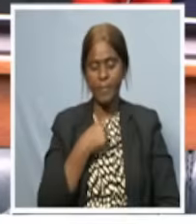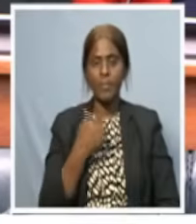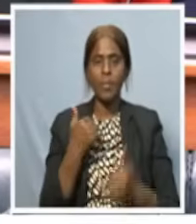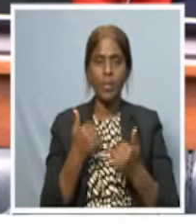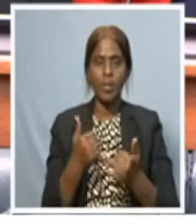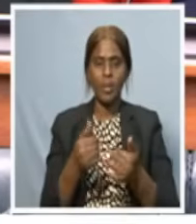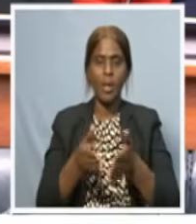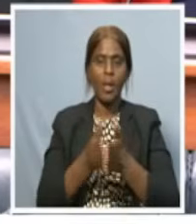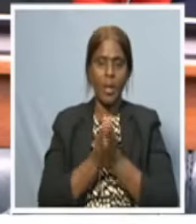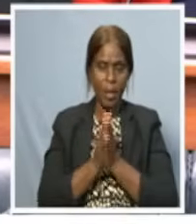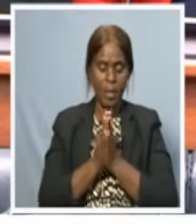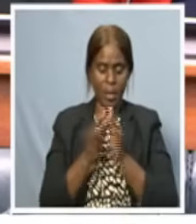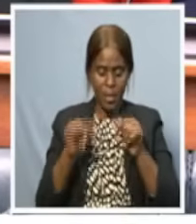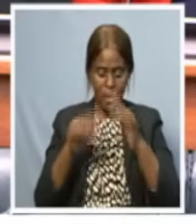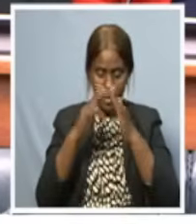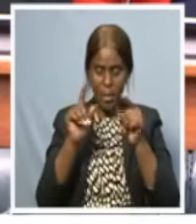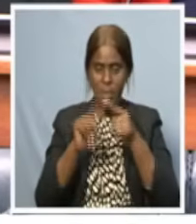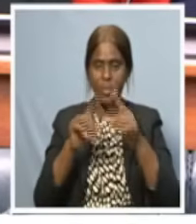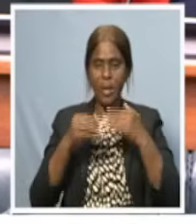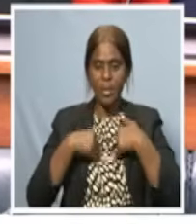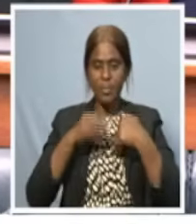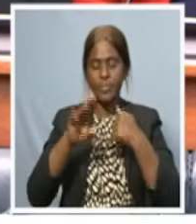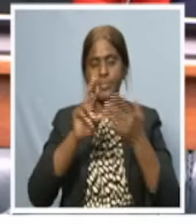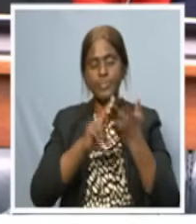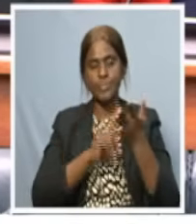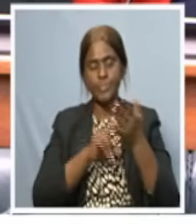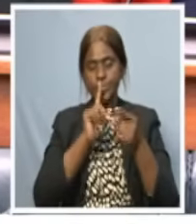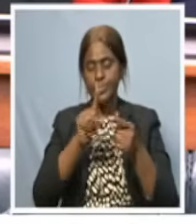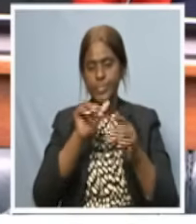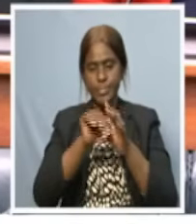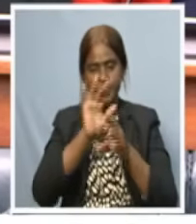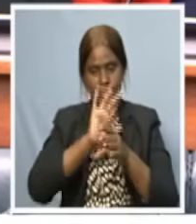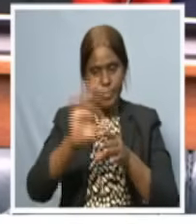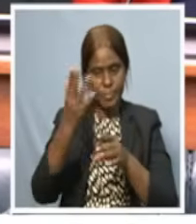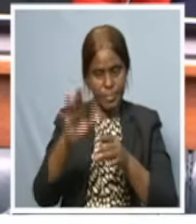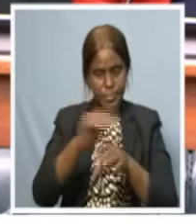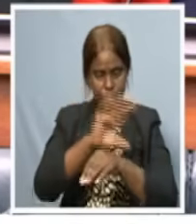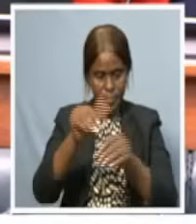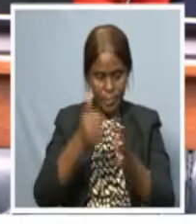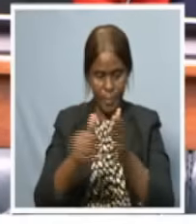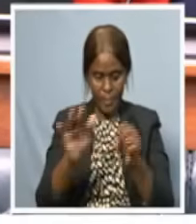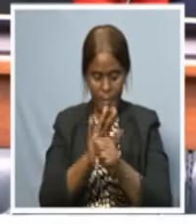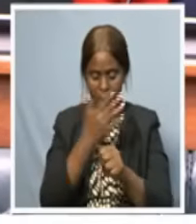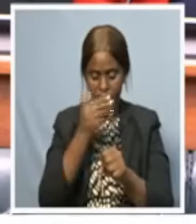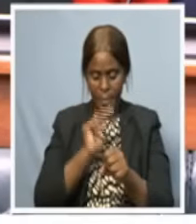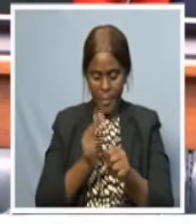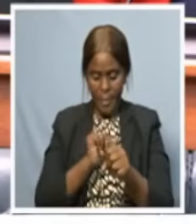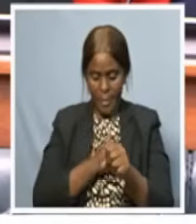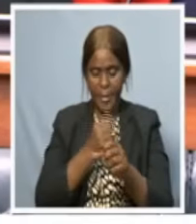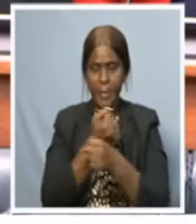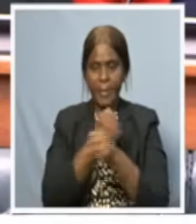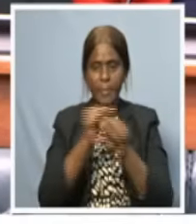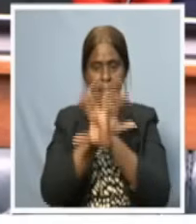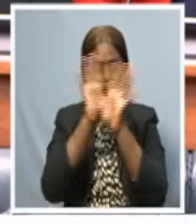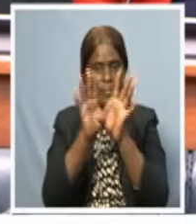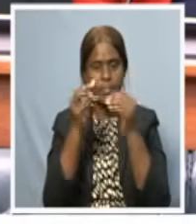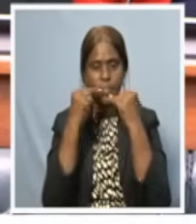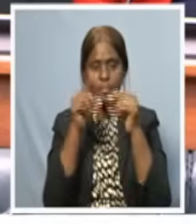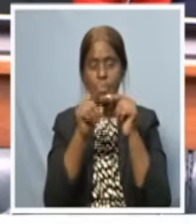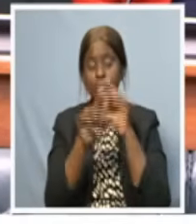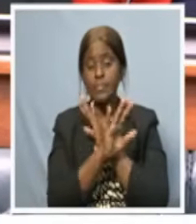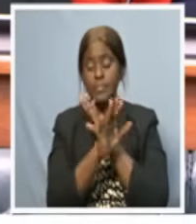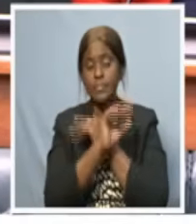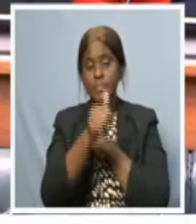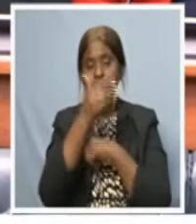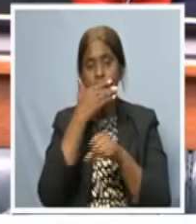I therefore urge this House to adopt the report in its entirety. Let us send a clear message that Zambia